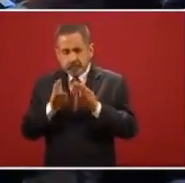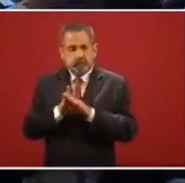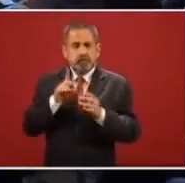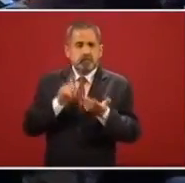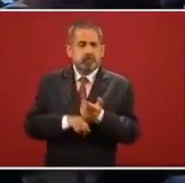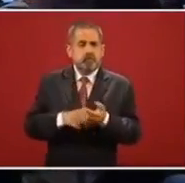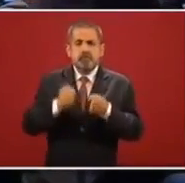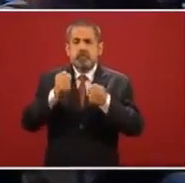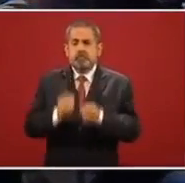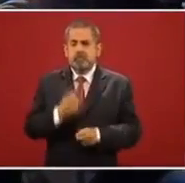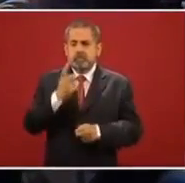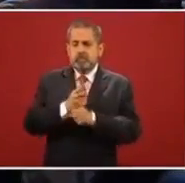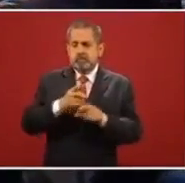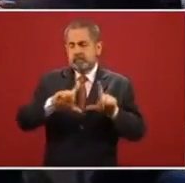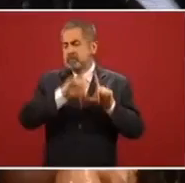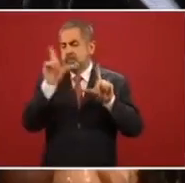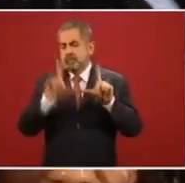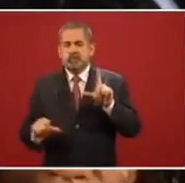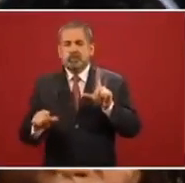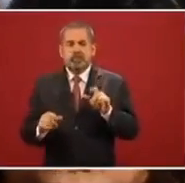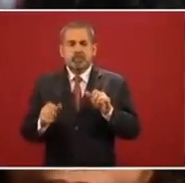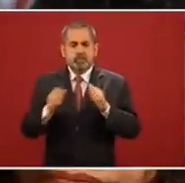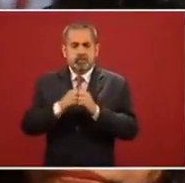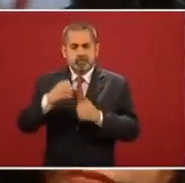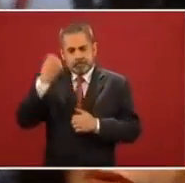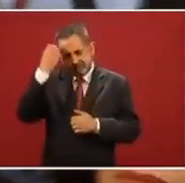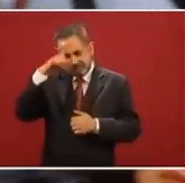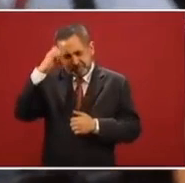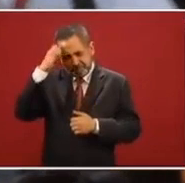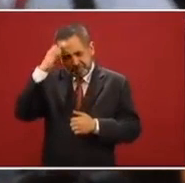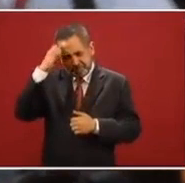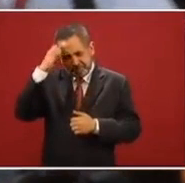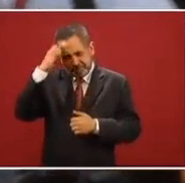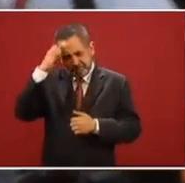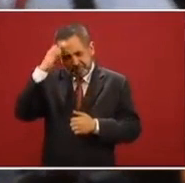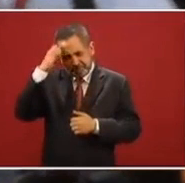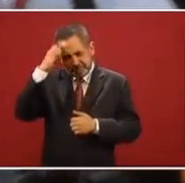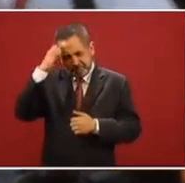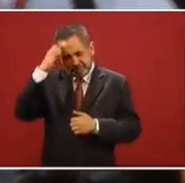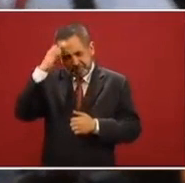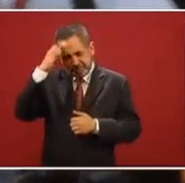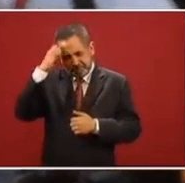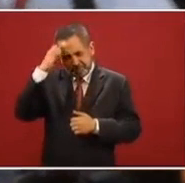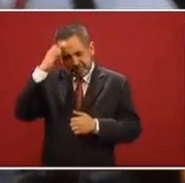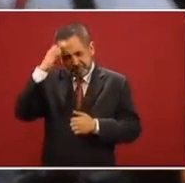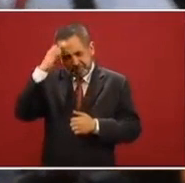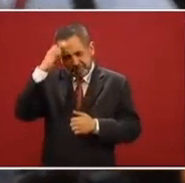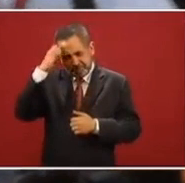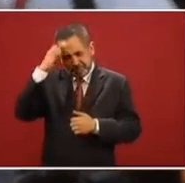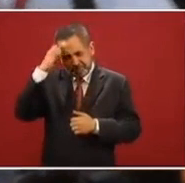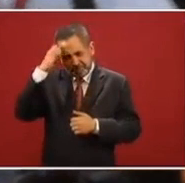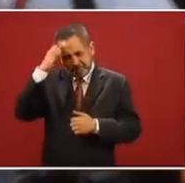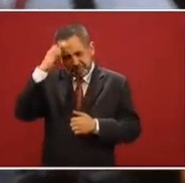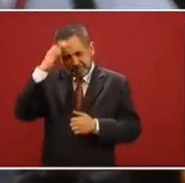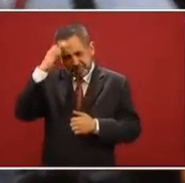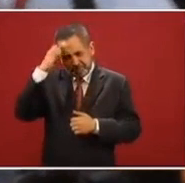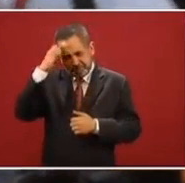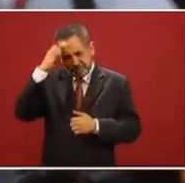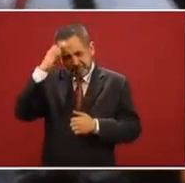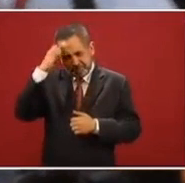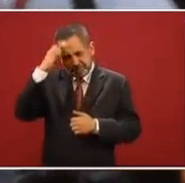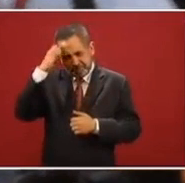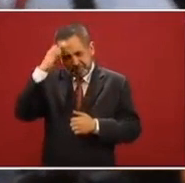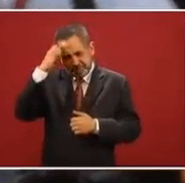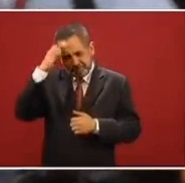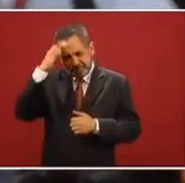a la seguridad nacional con expertos en esta materia. So she's asking regarding the coronavirus,